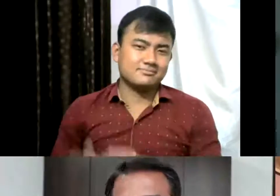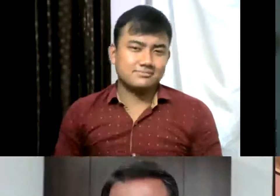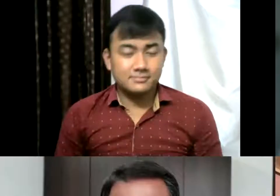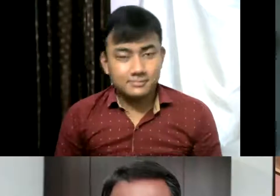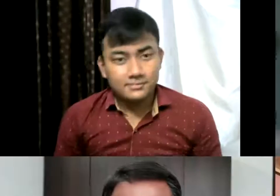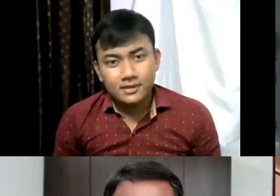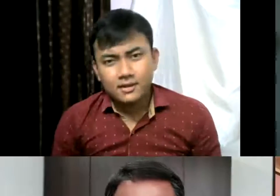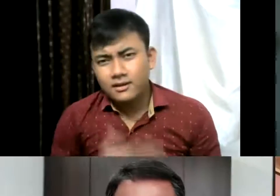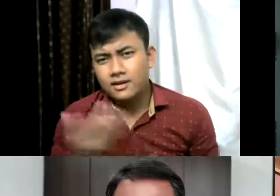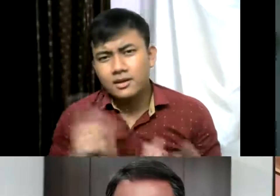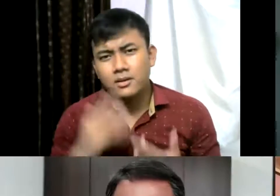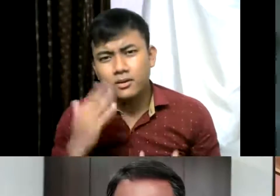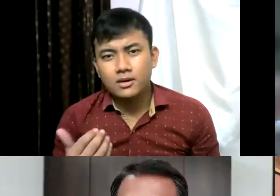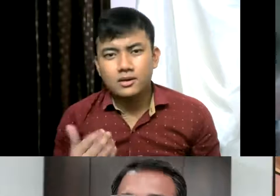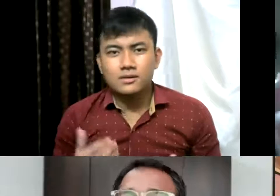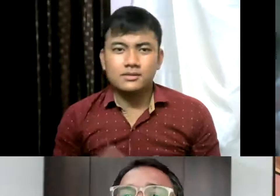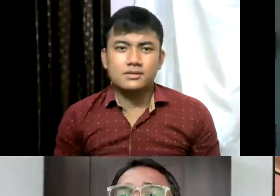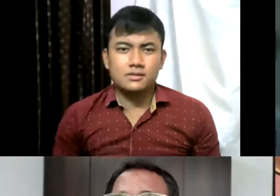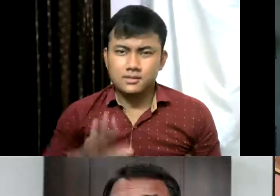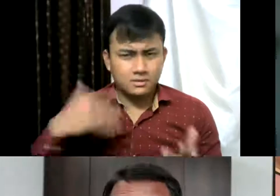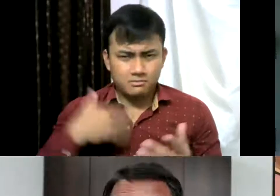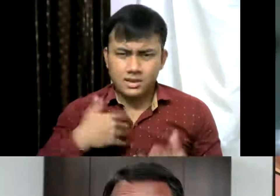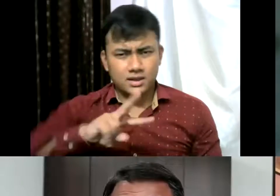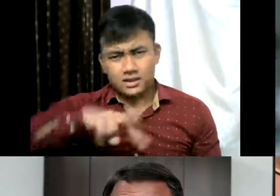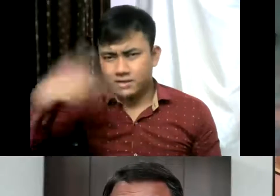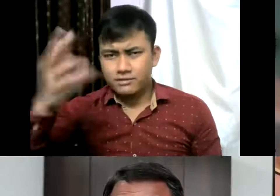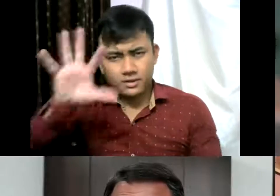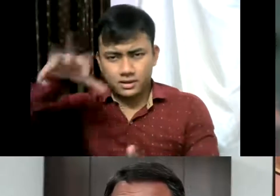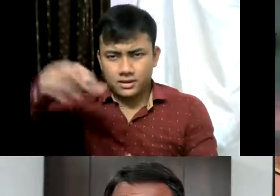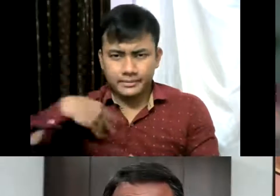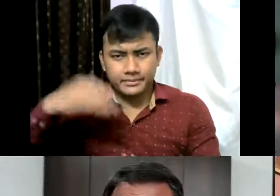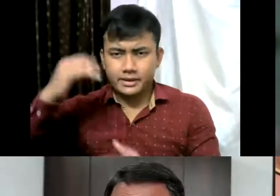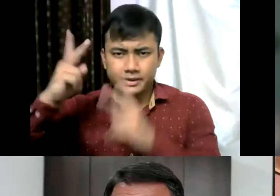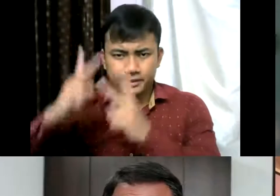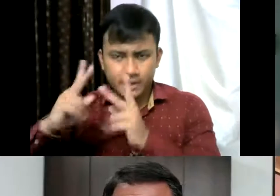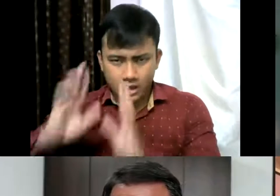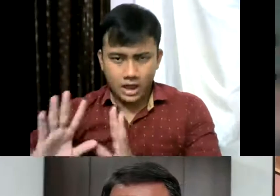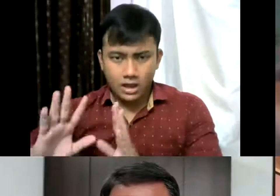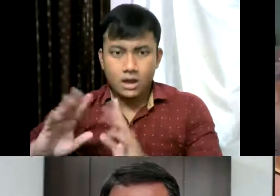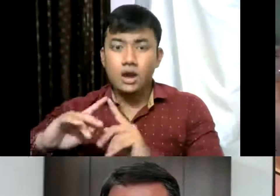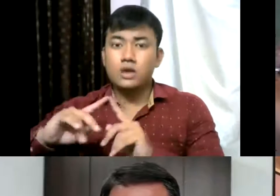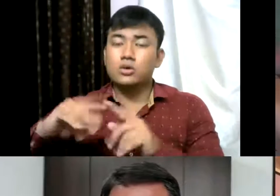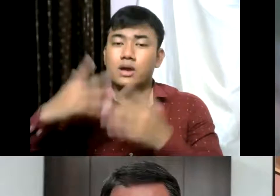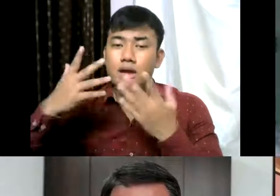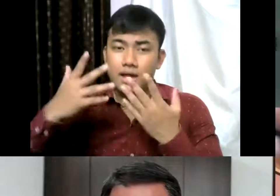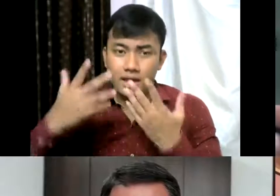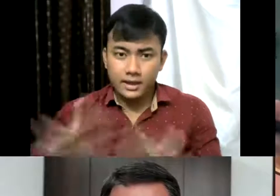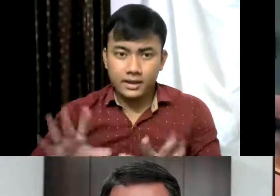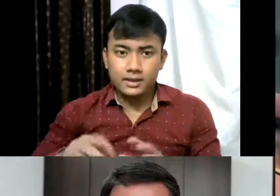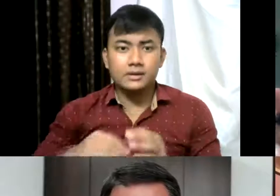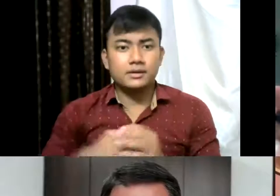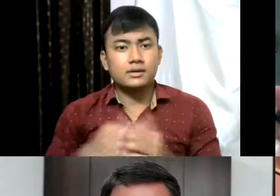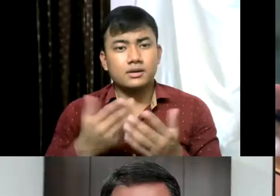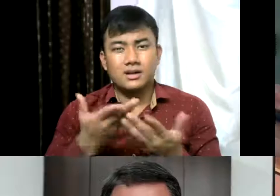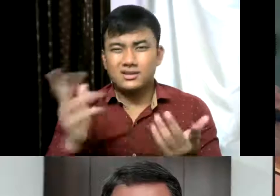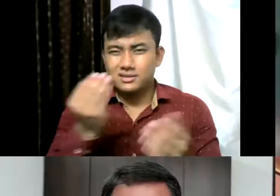Because I was brought up in the Gulf, and in the Gulf, any website that even mentions the word gay is banned. And in times like that,